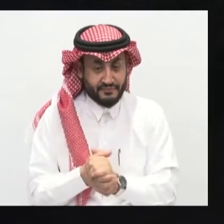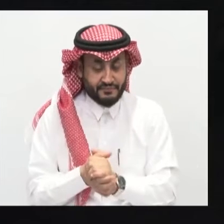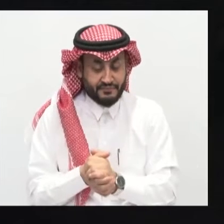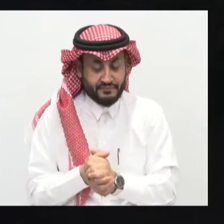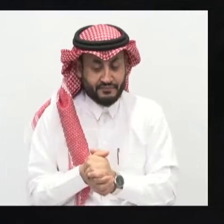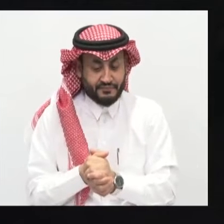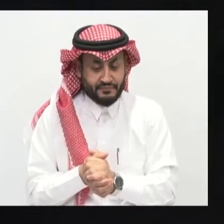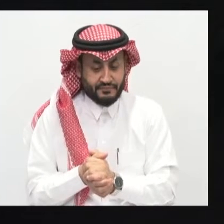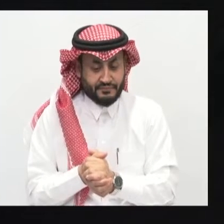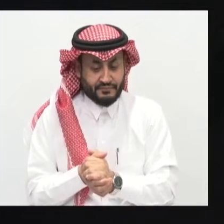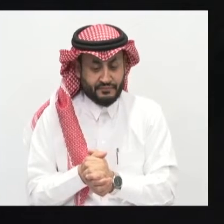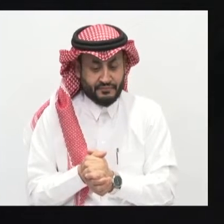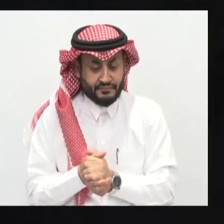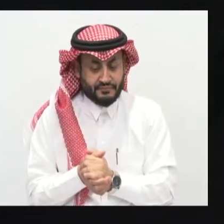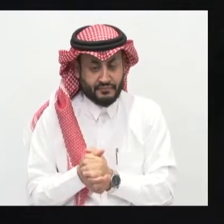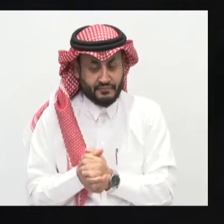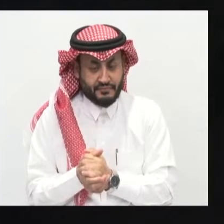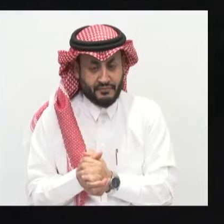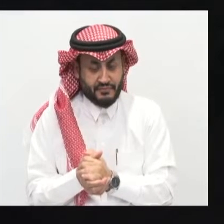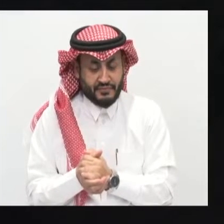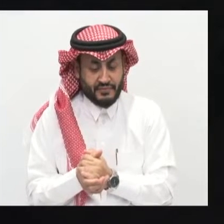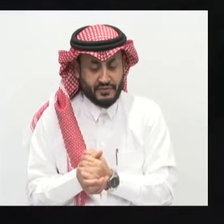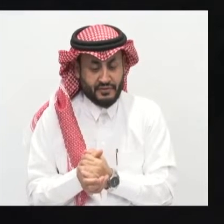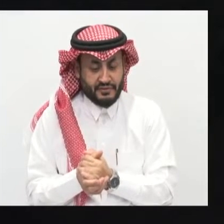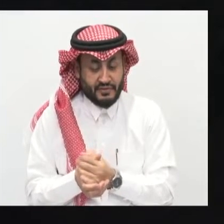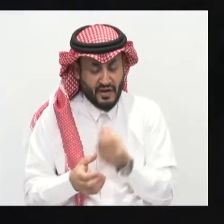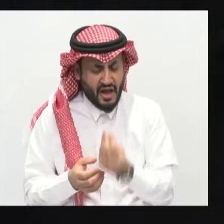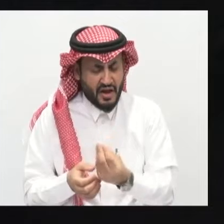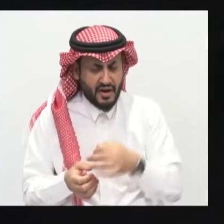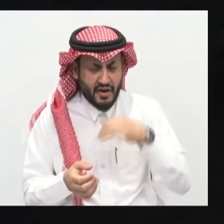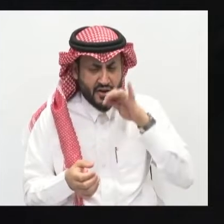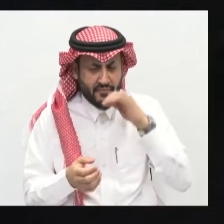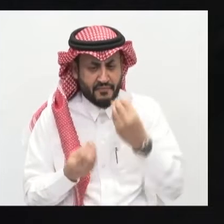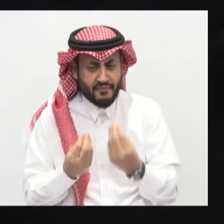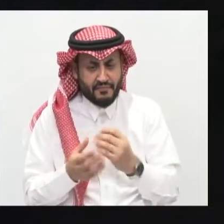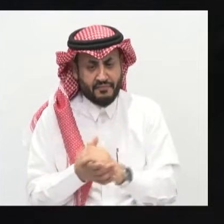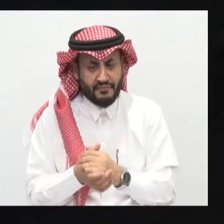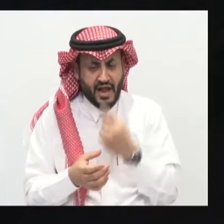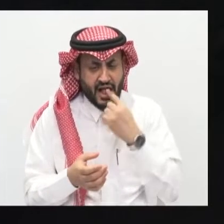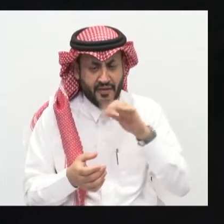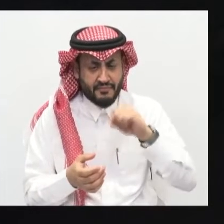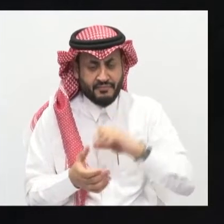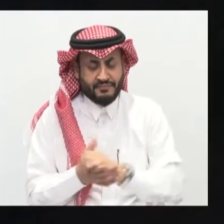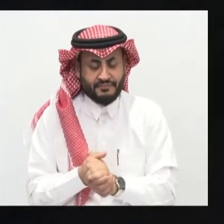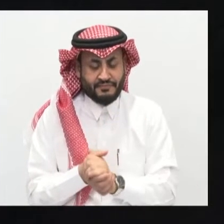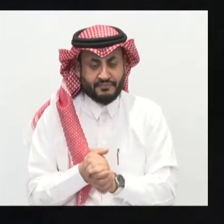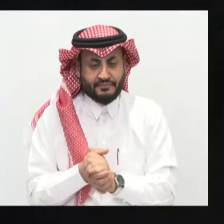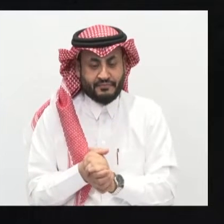time, you will enjoy the coffee hot. You can enjoy it cold. If you're careful, you can sip the coffee and it's not going to burn you.